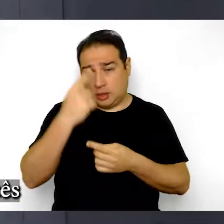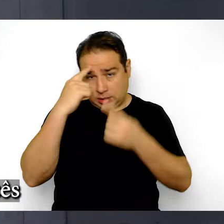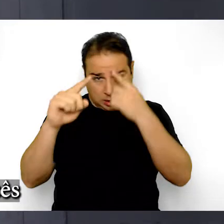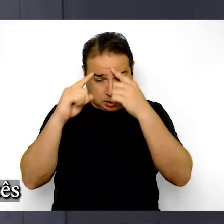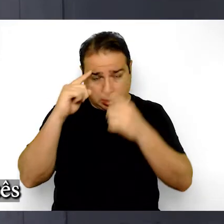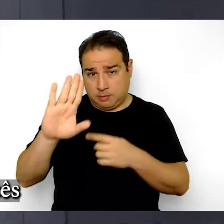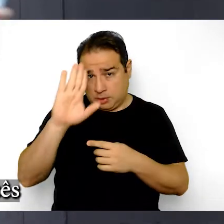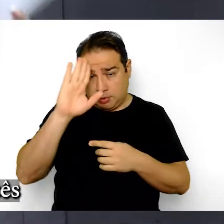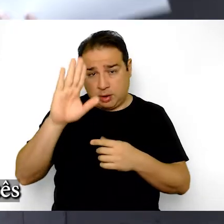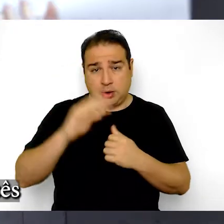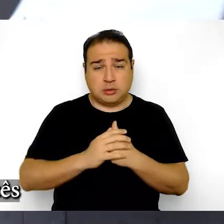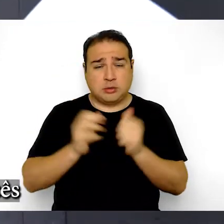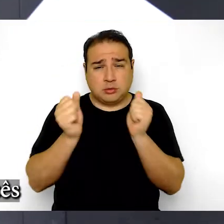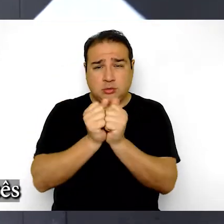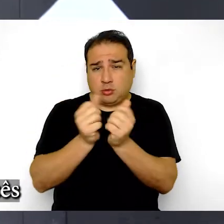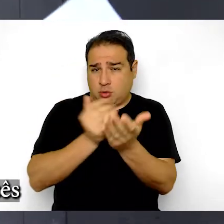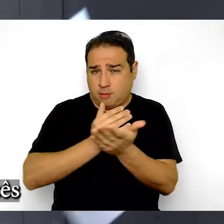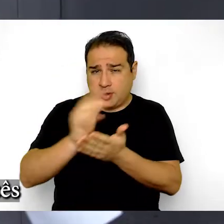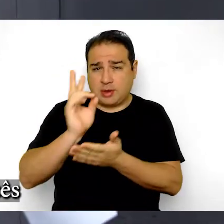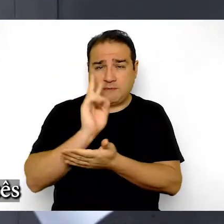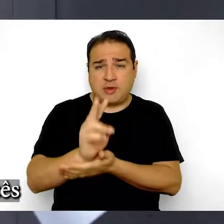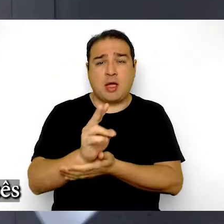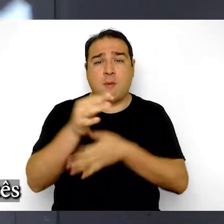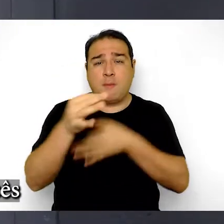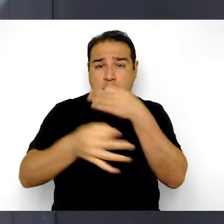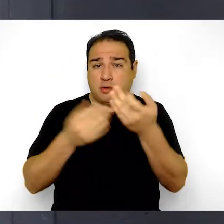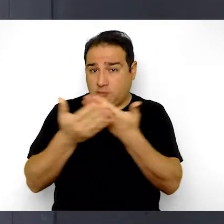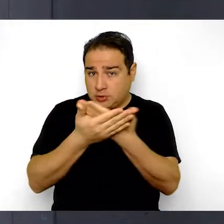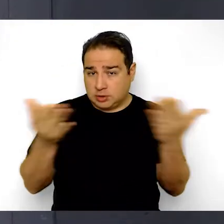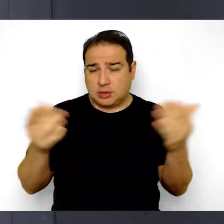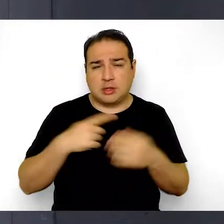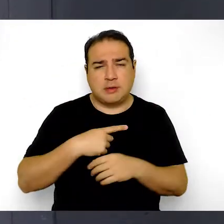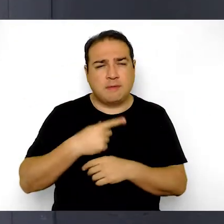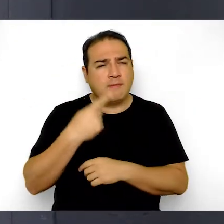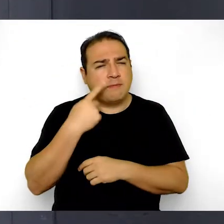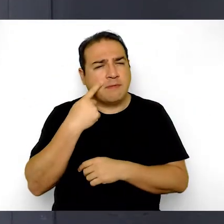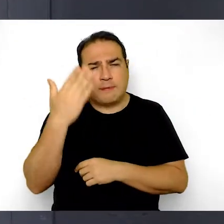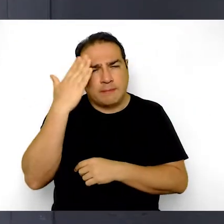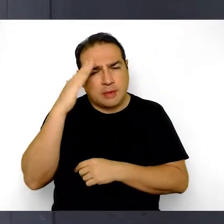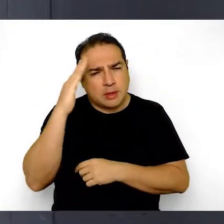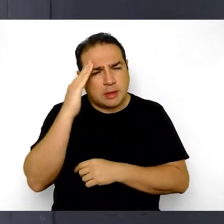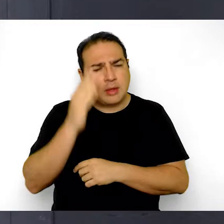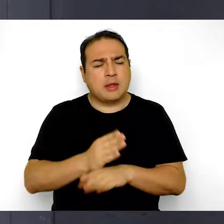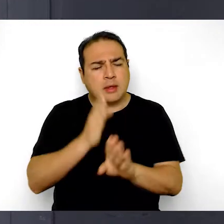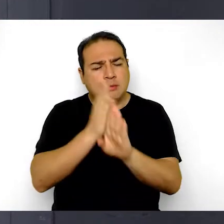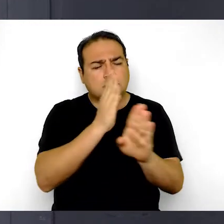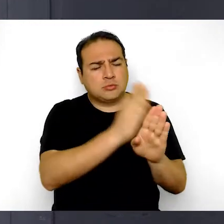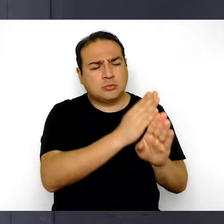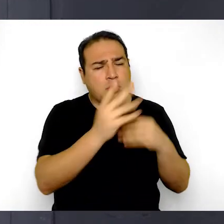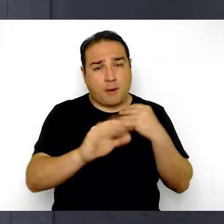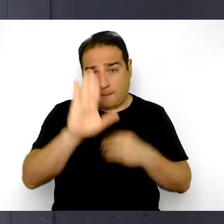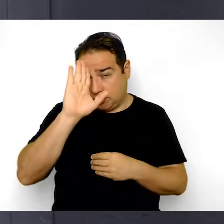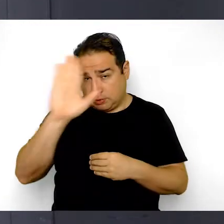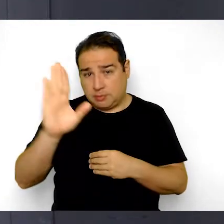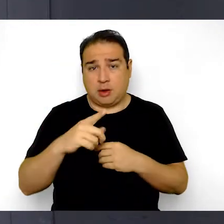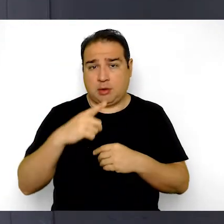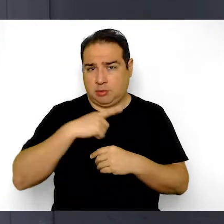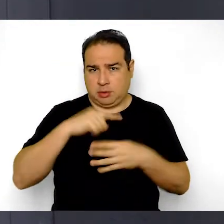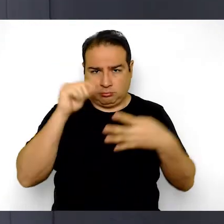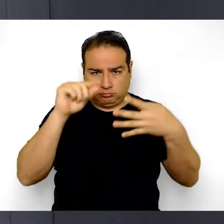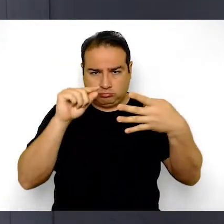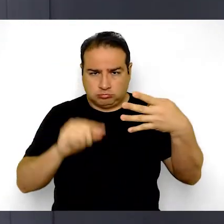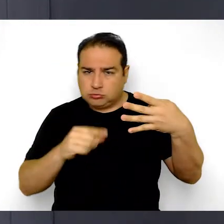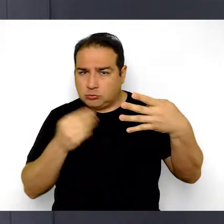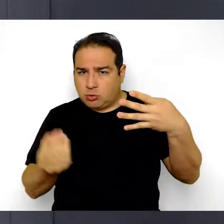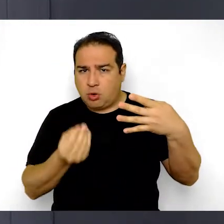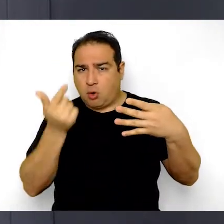idea is to prioritize from the eyes of you, trying to identify what are the main issues, but in a